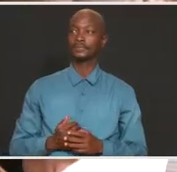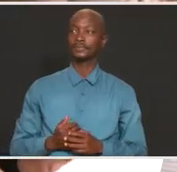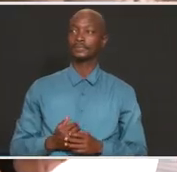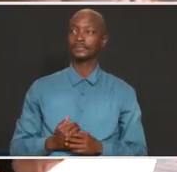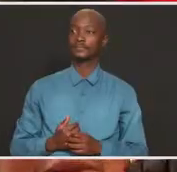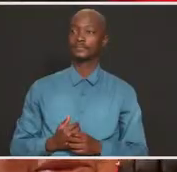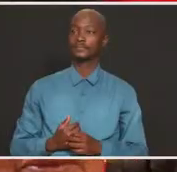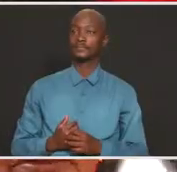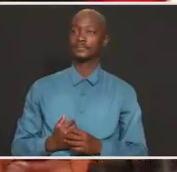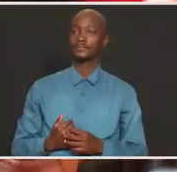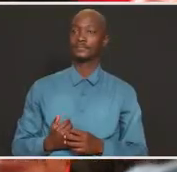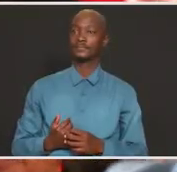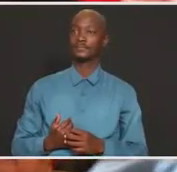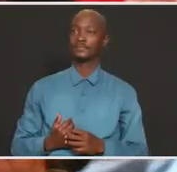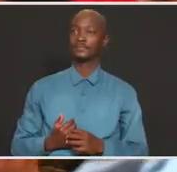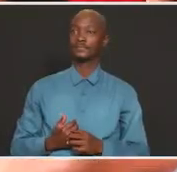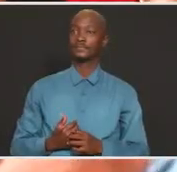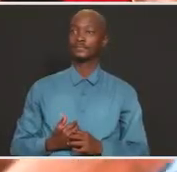jacket